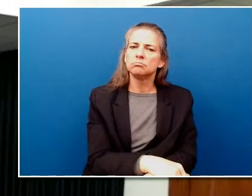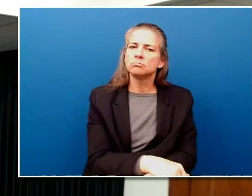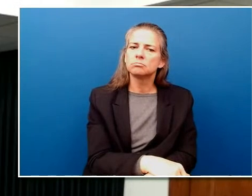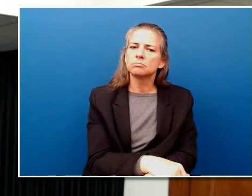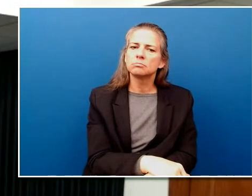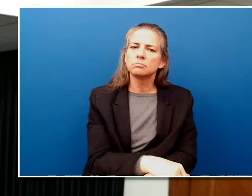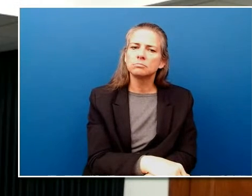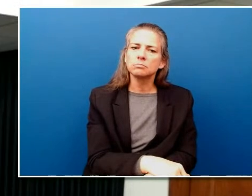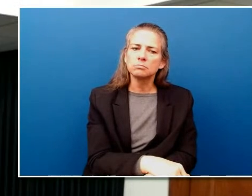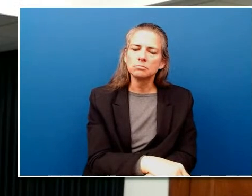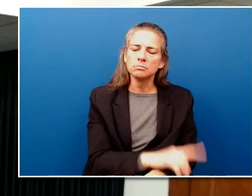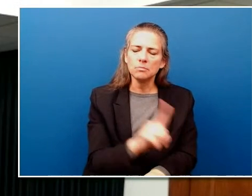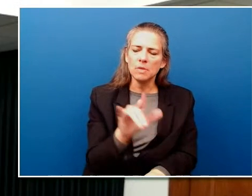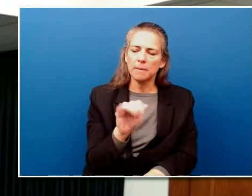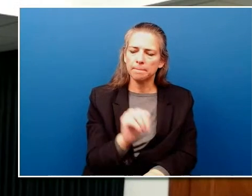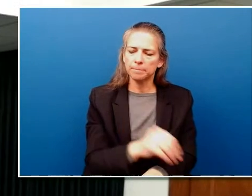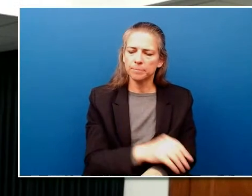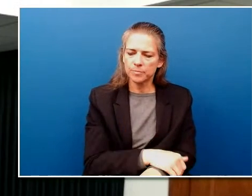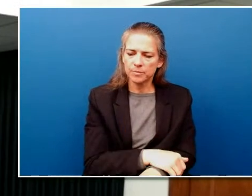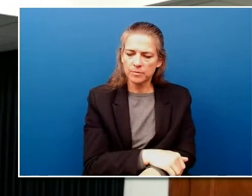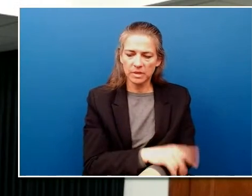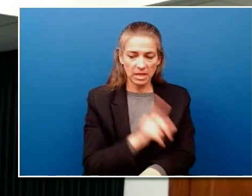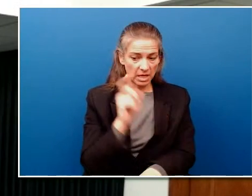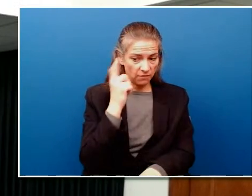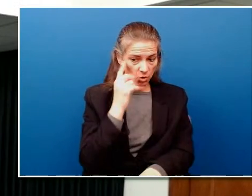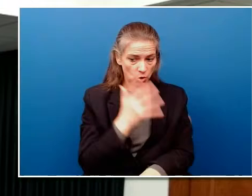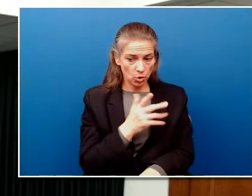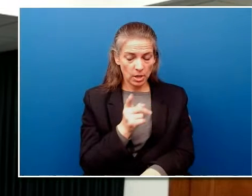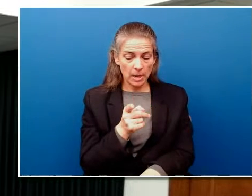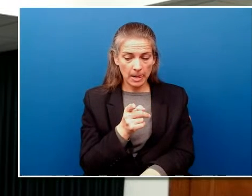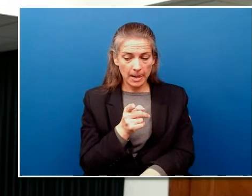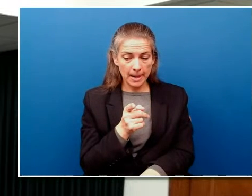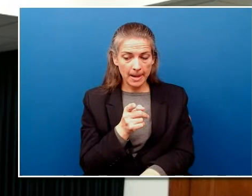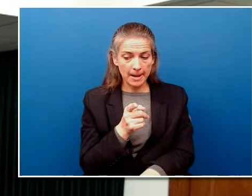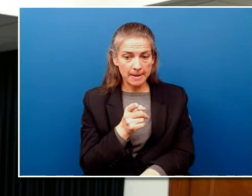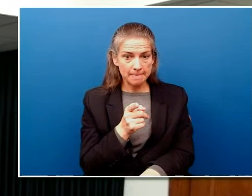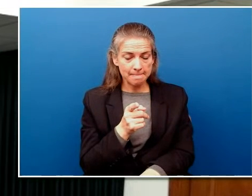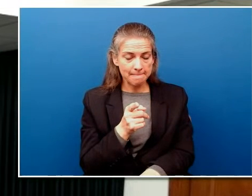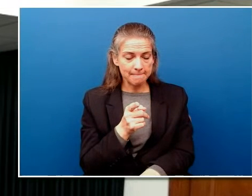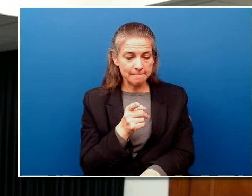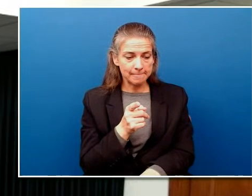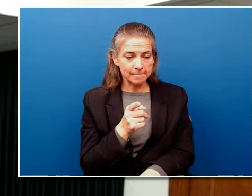Liam. Governor, I wanted to ask again